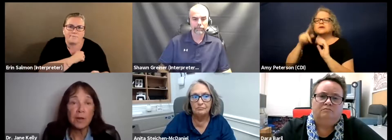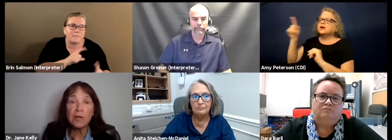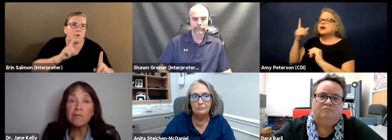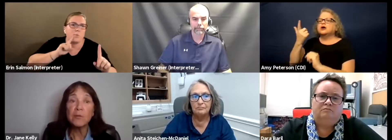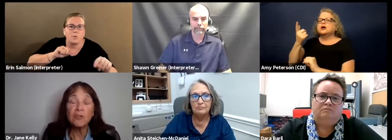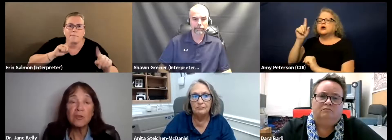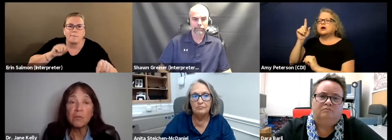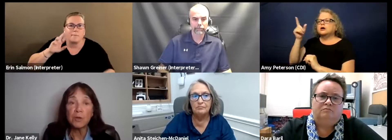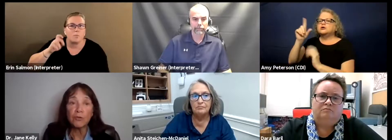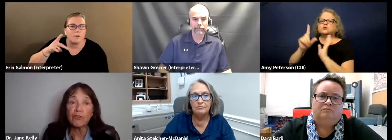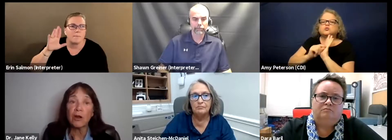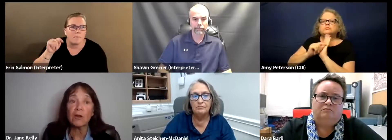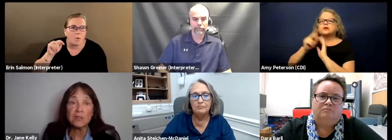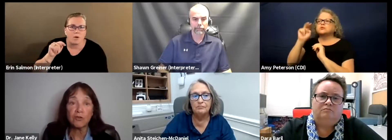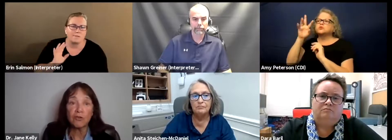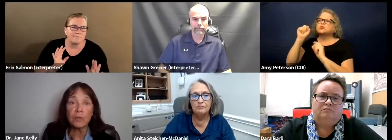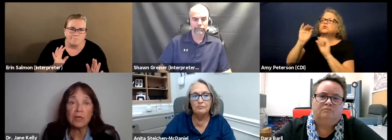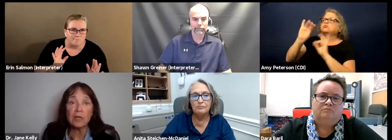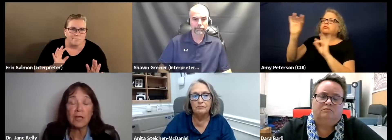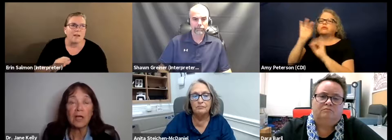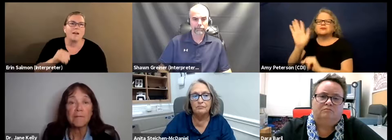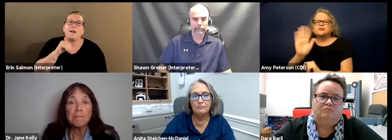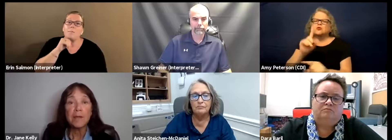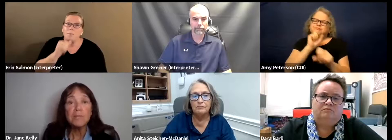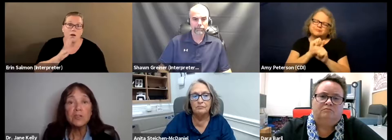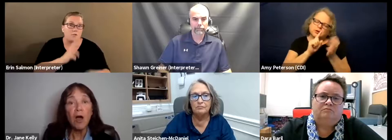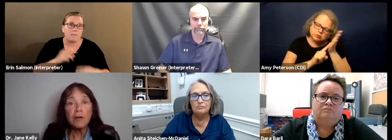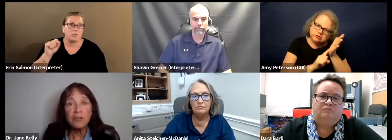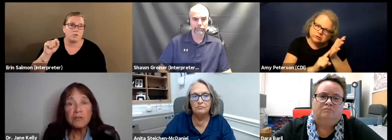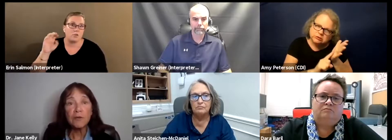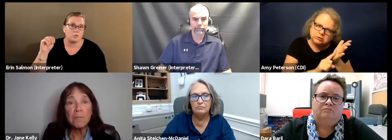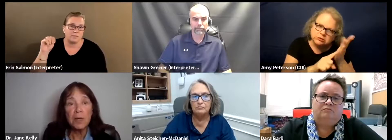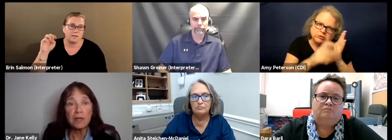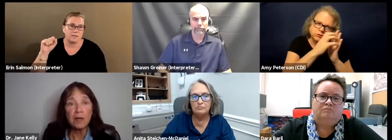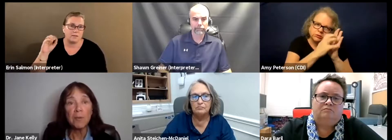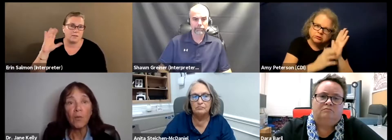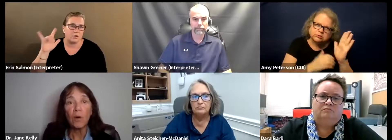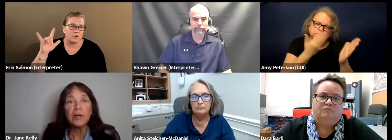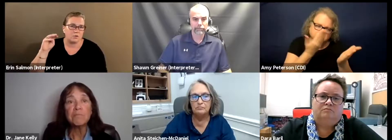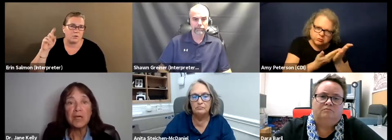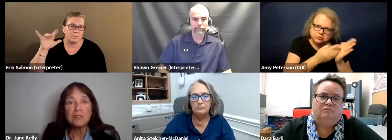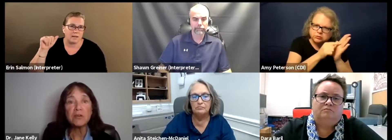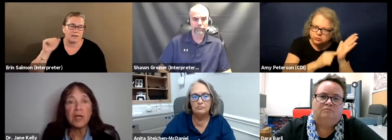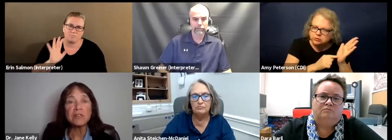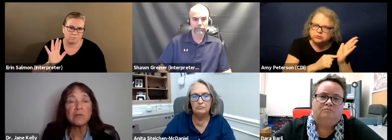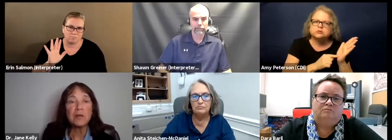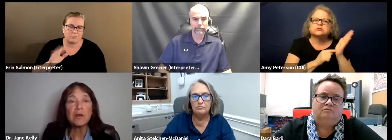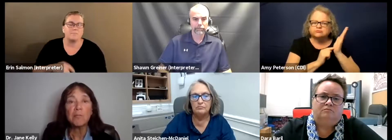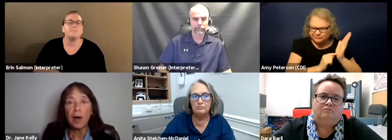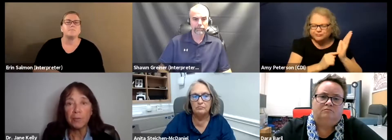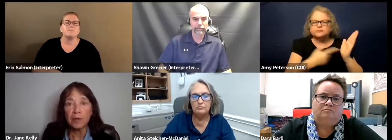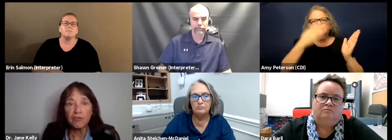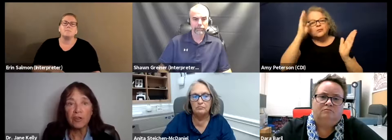talking about information that people share on social media. Let me talk just for a minute about what it means to get